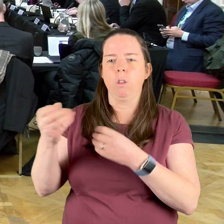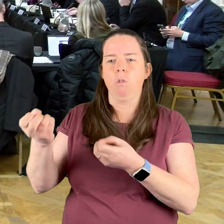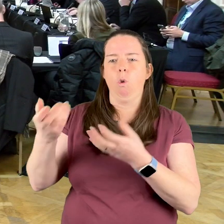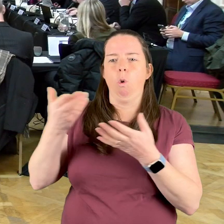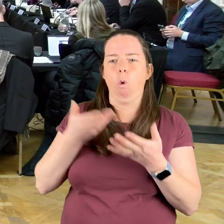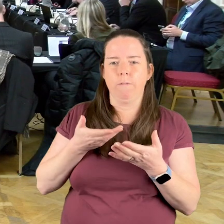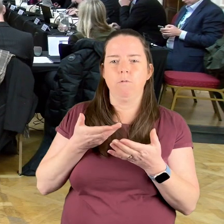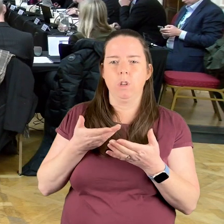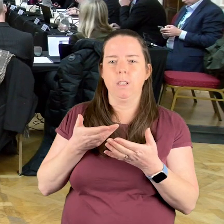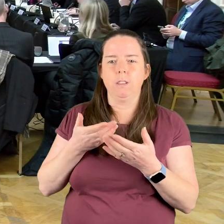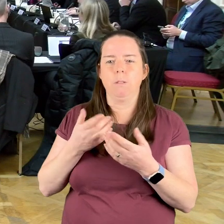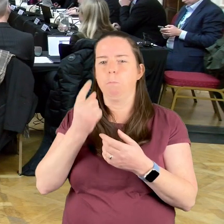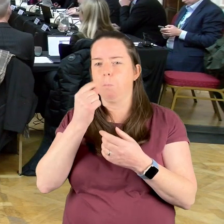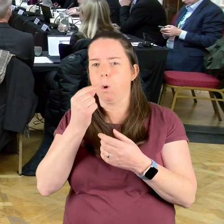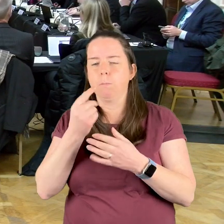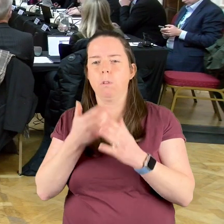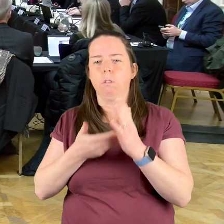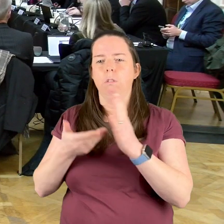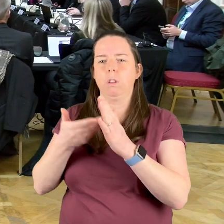communications centrally